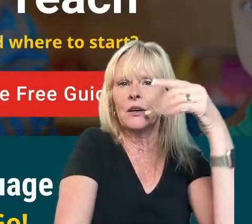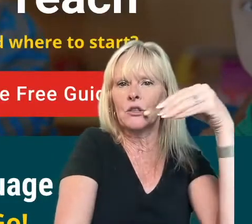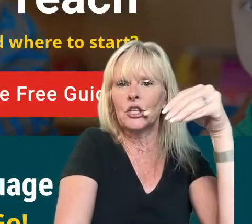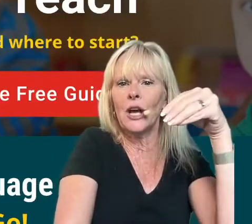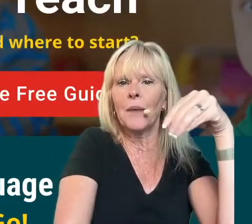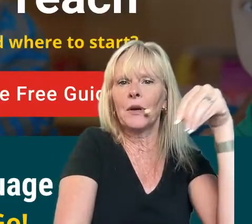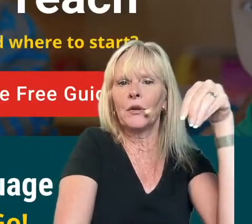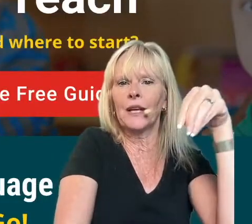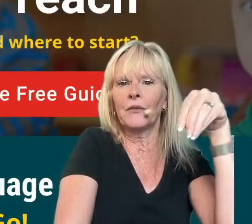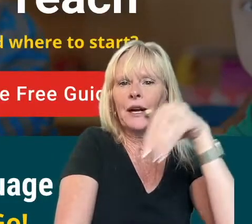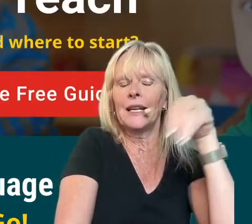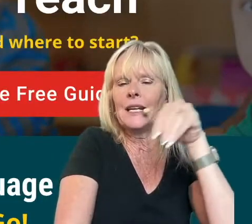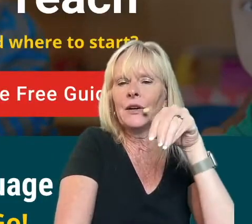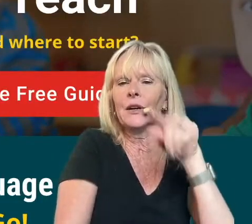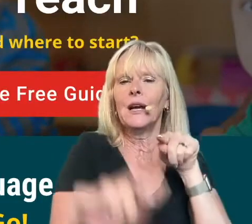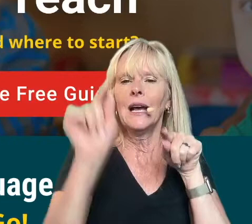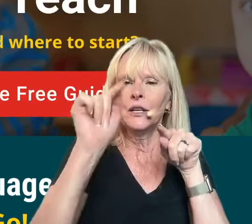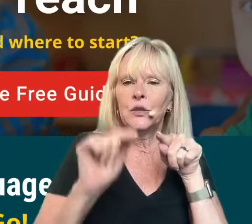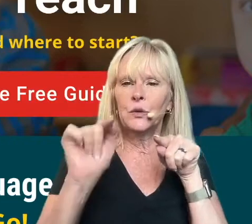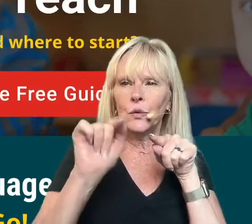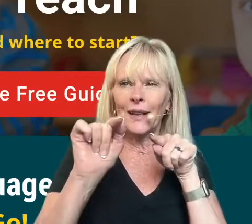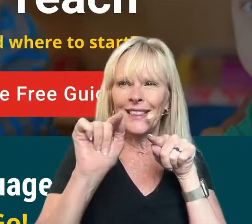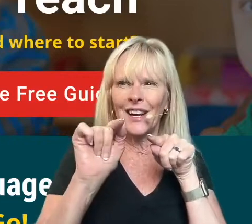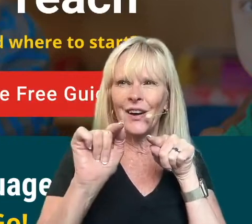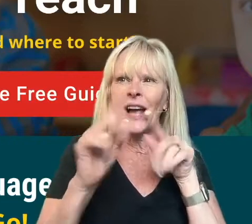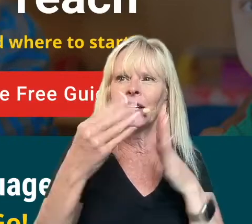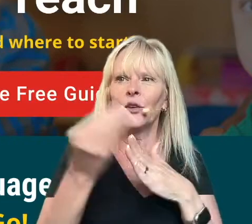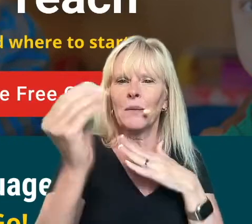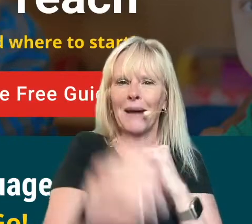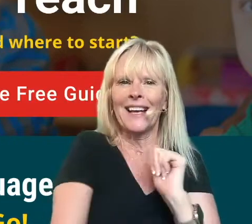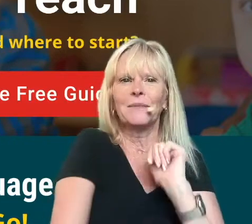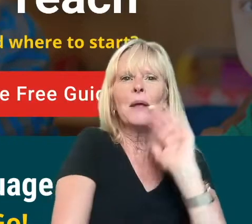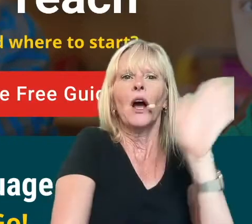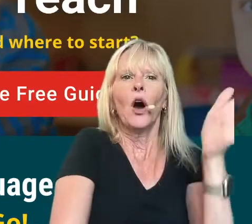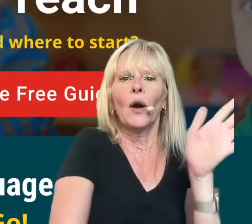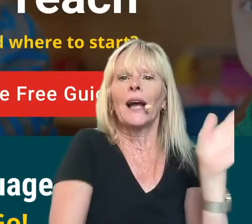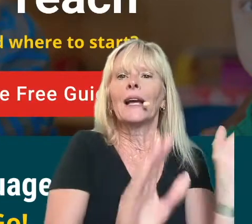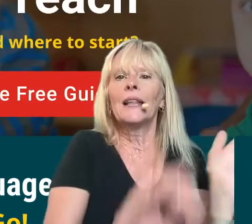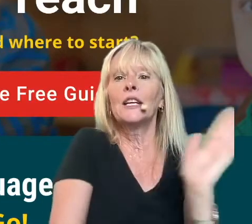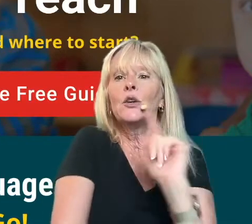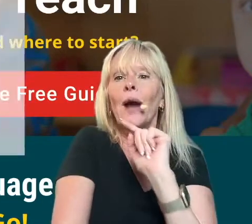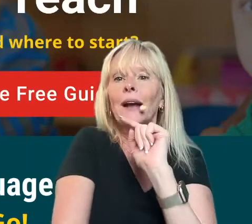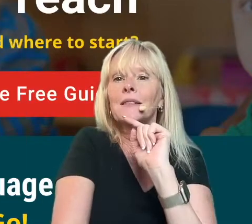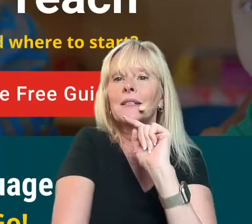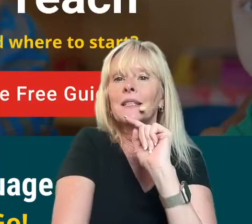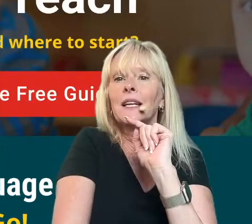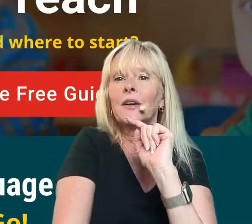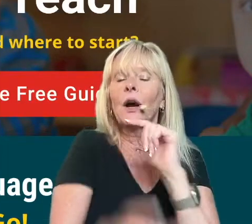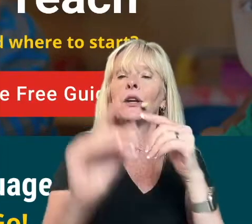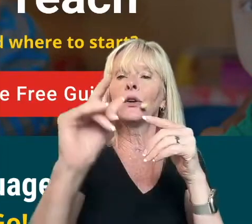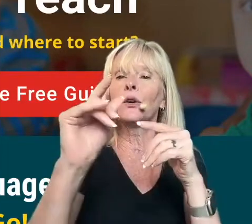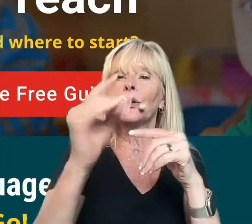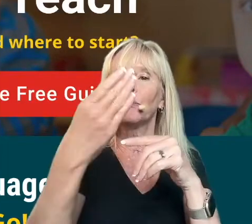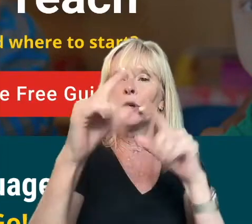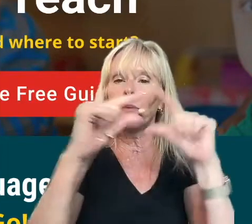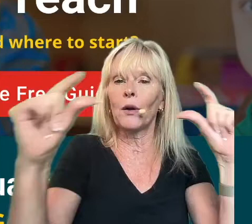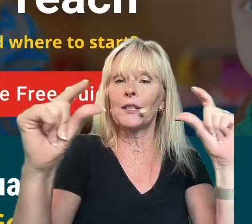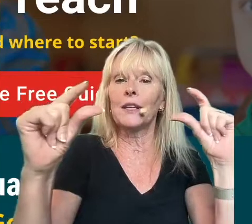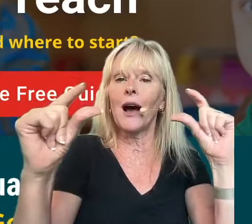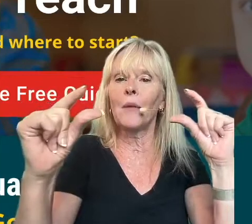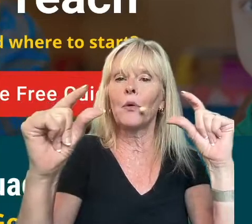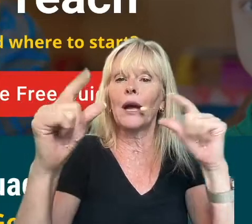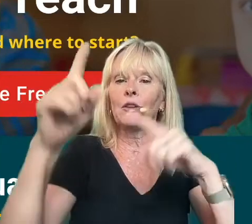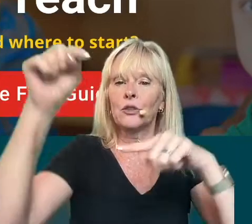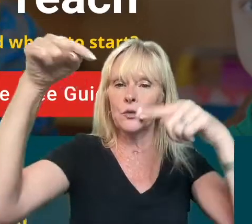ASLTeachingResources.com, click on shop, go down to right there, and you can buy it. Okay, and then you access it here under the blue bar